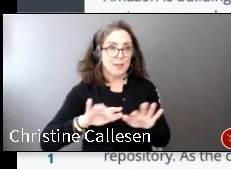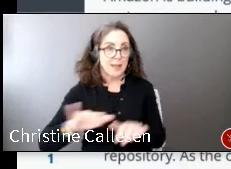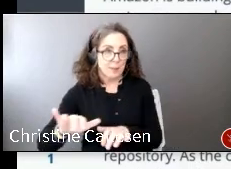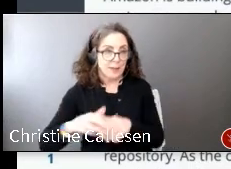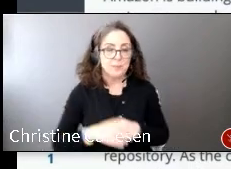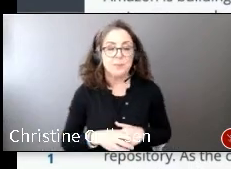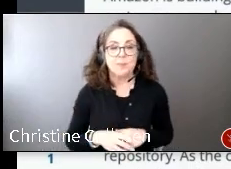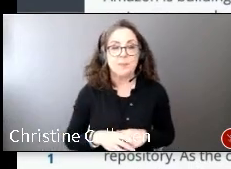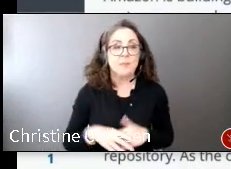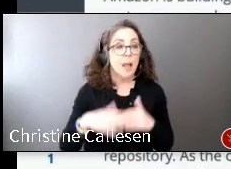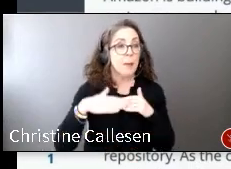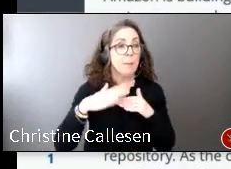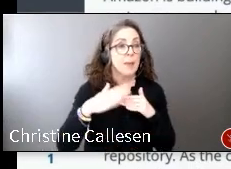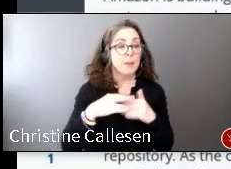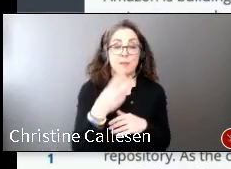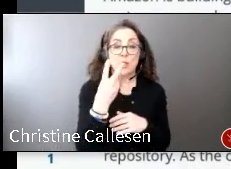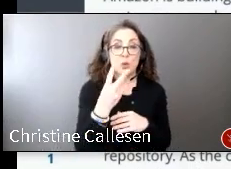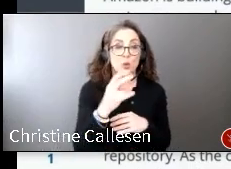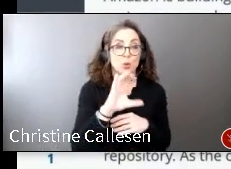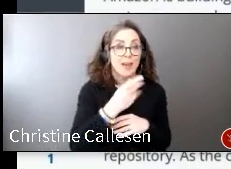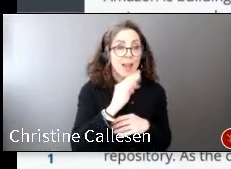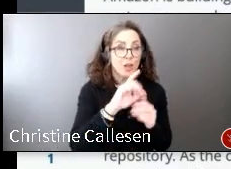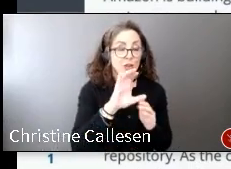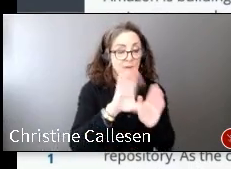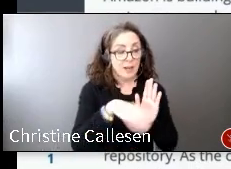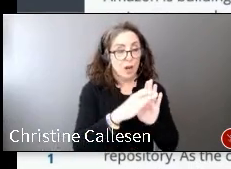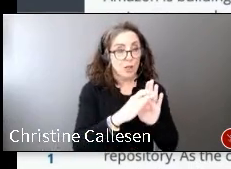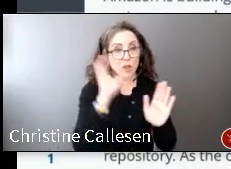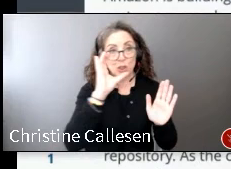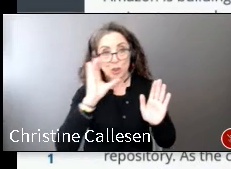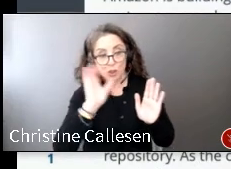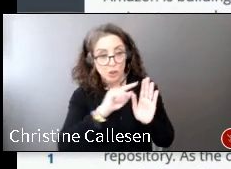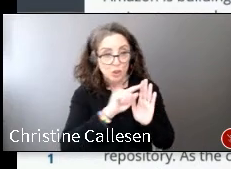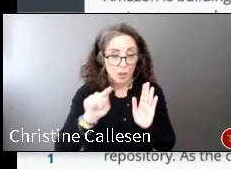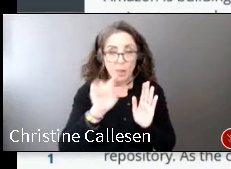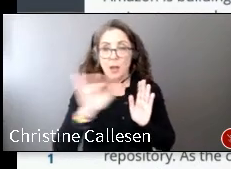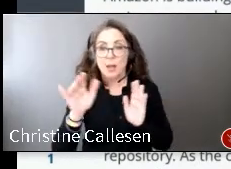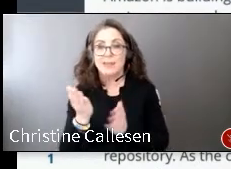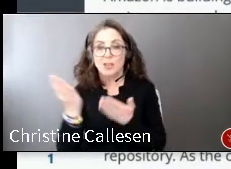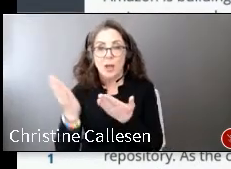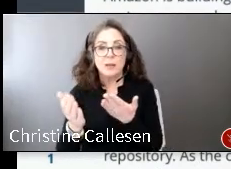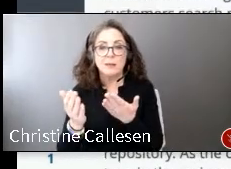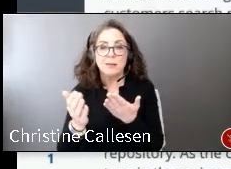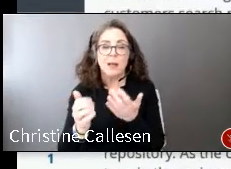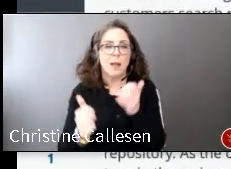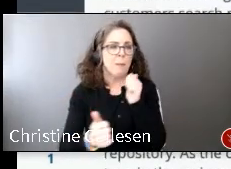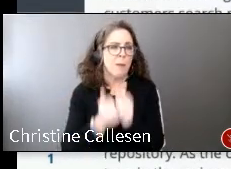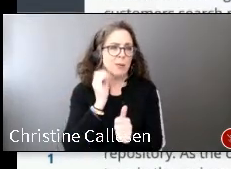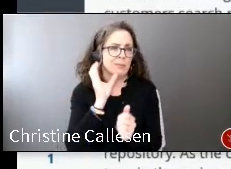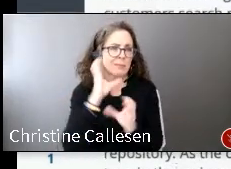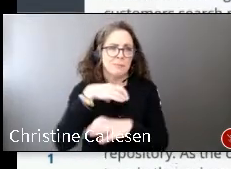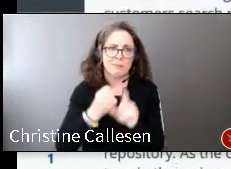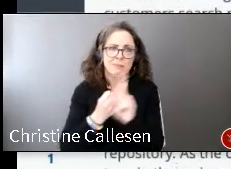a minimum of 2 characters into the search field, the system will suggest at most 3 keywords from the